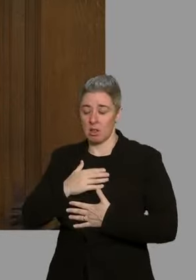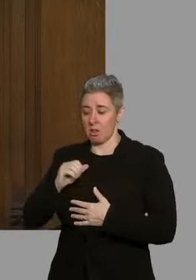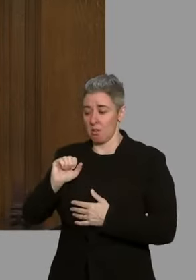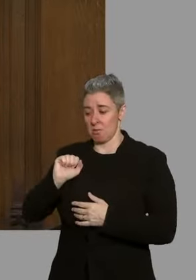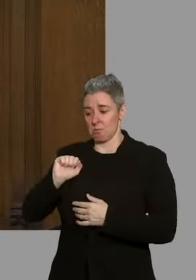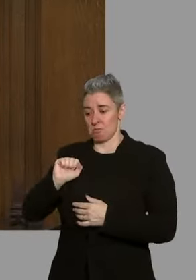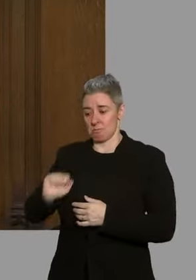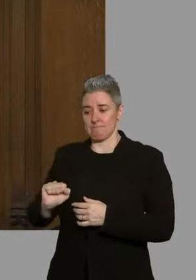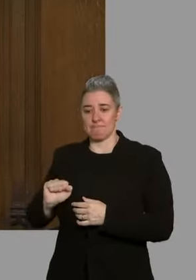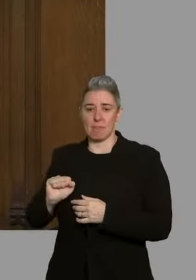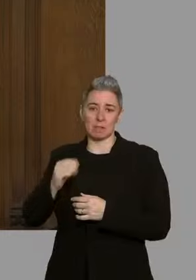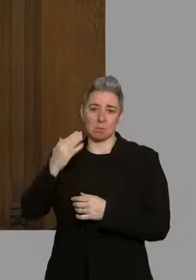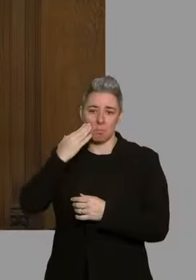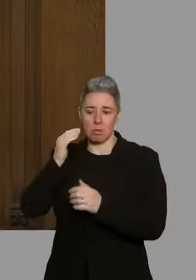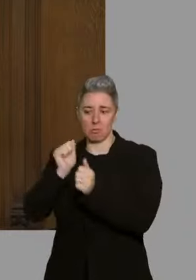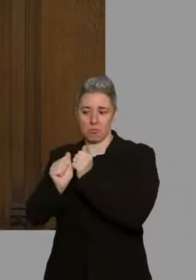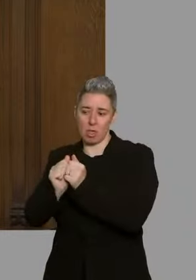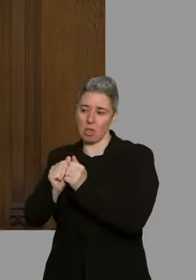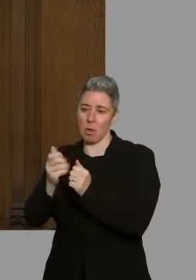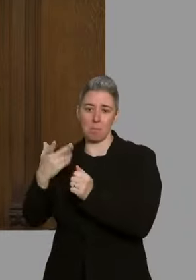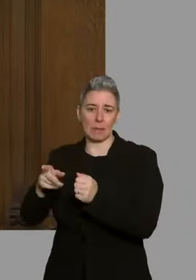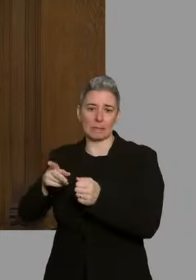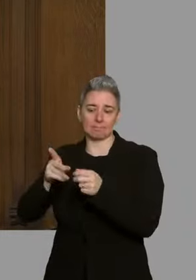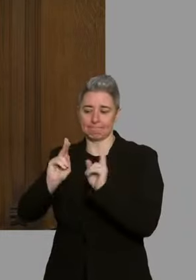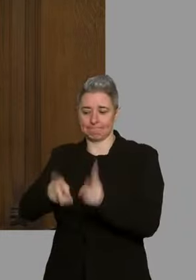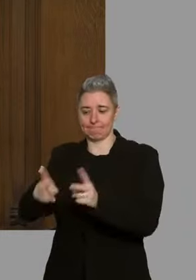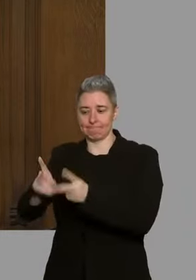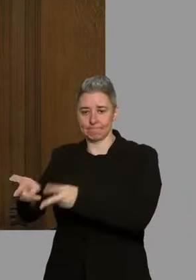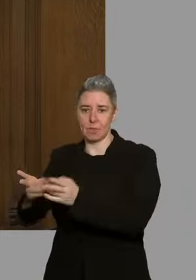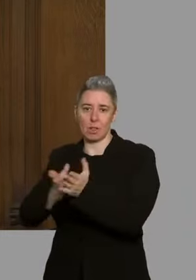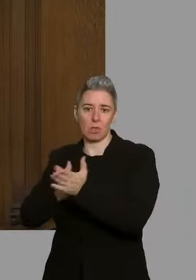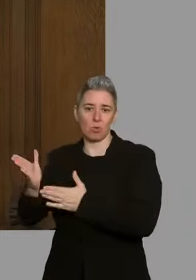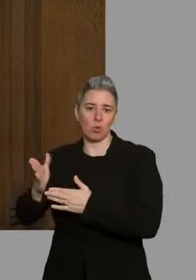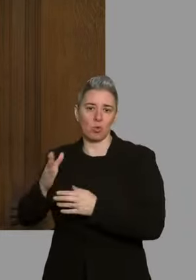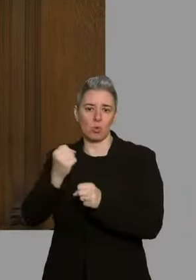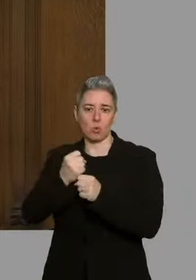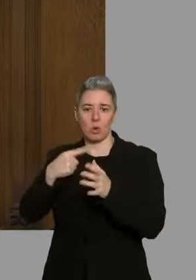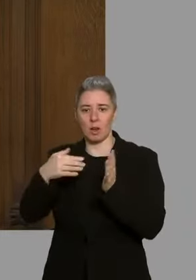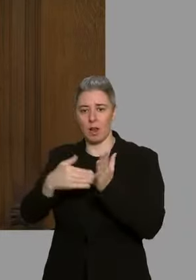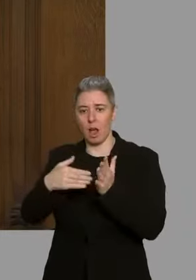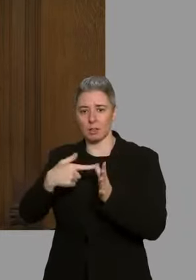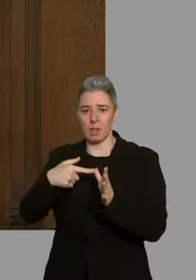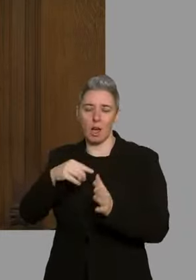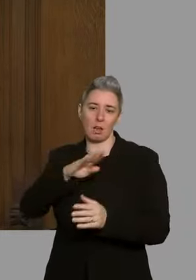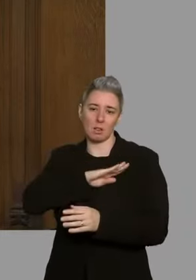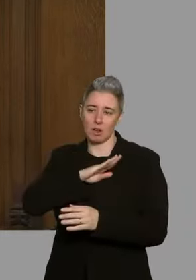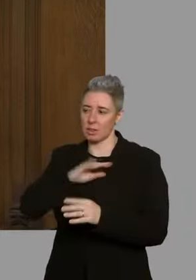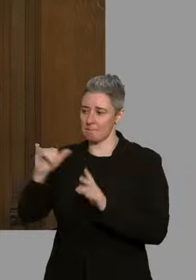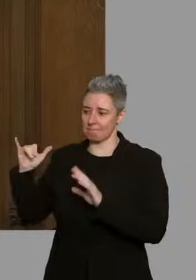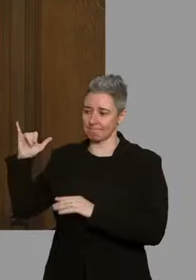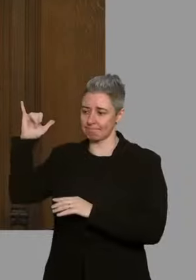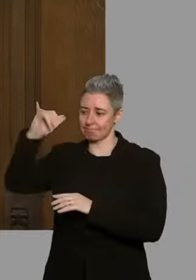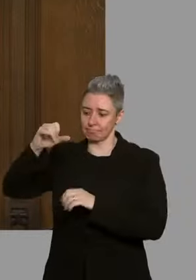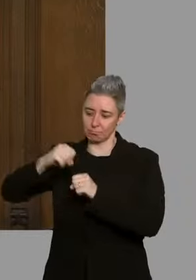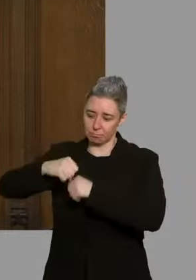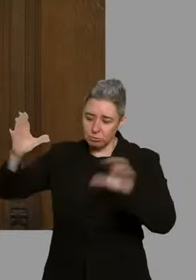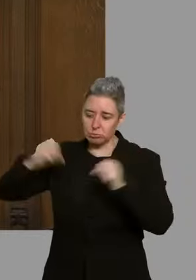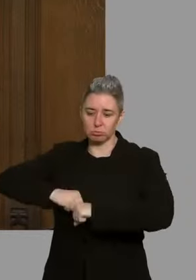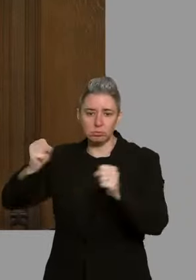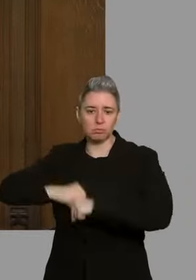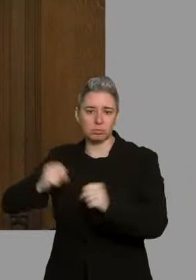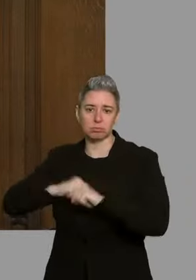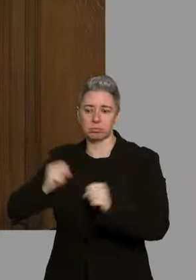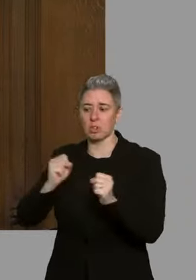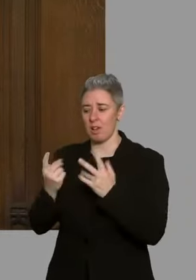so-called humanitarian zone of Al-Mawasi, and other family members are fighting for their lives in a barely functioning health system. Prime